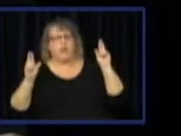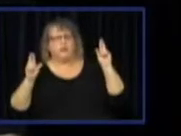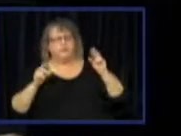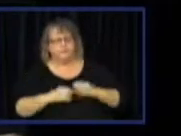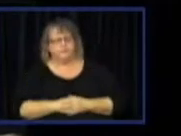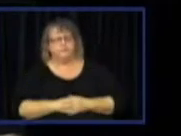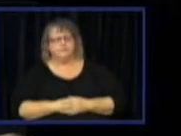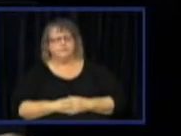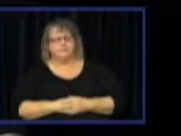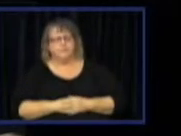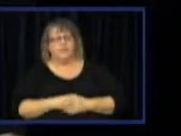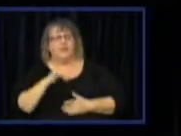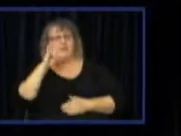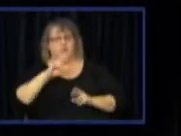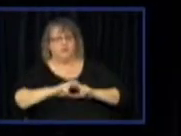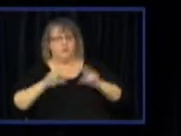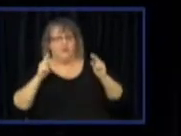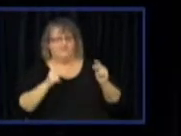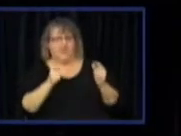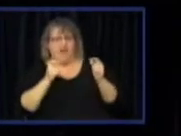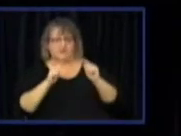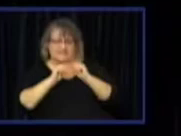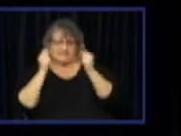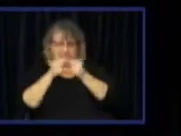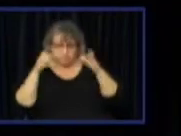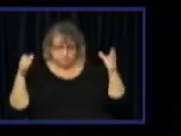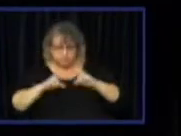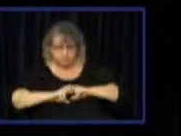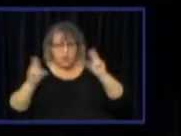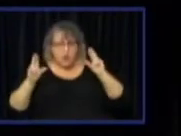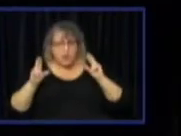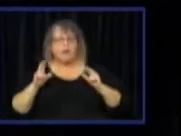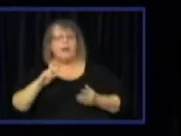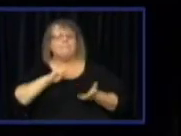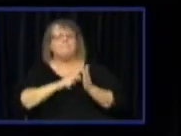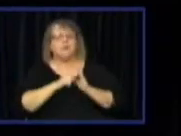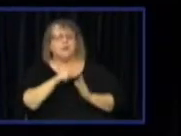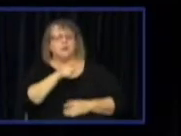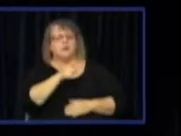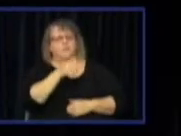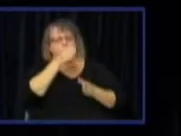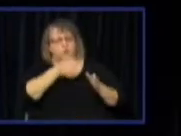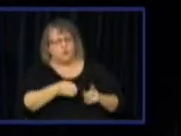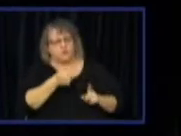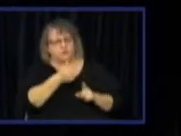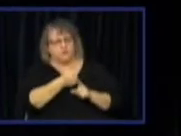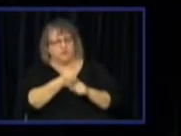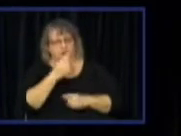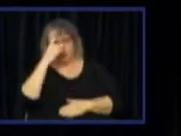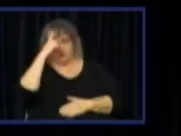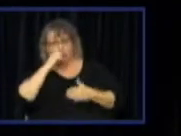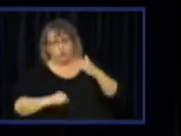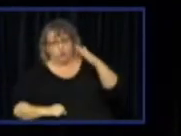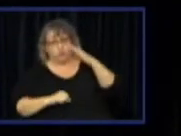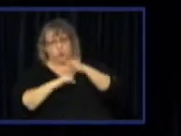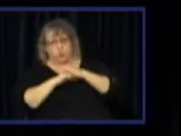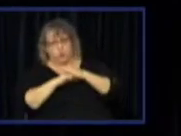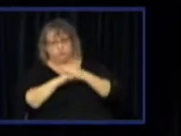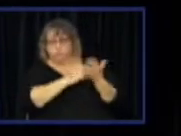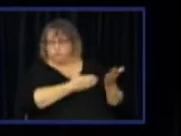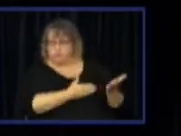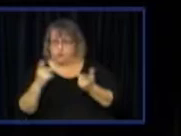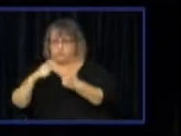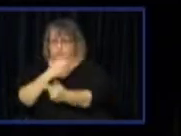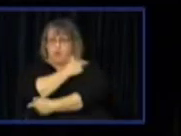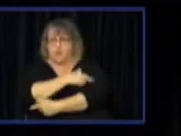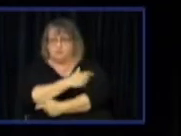quickly. And that has resulted in very significant decreases in the amount of time that's lost from the time the patient hits the door